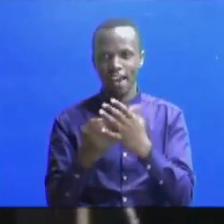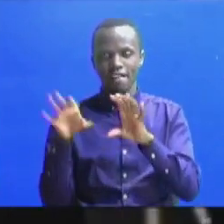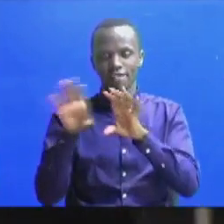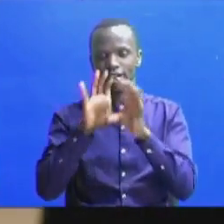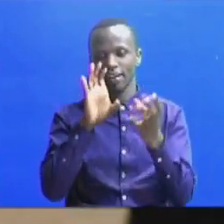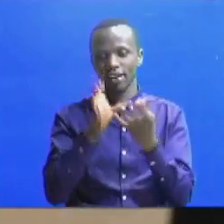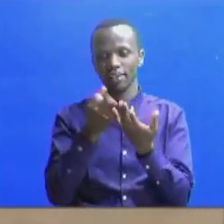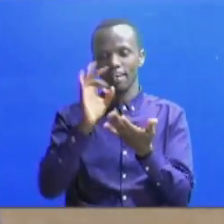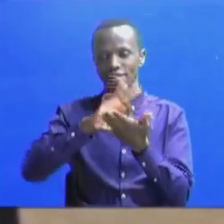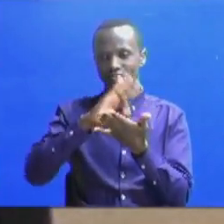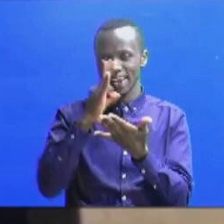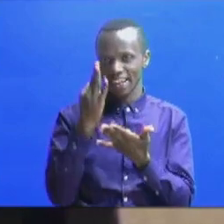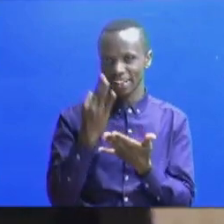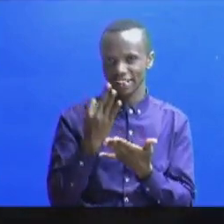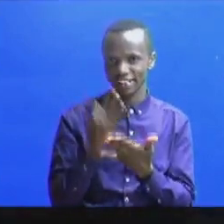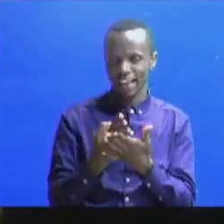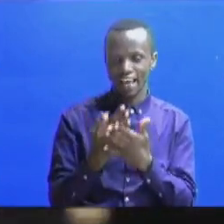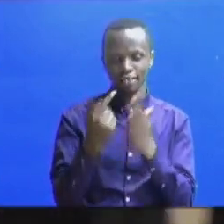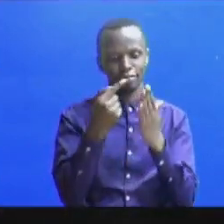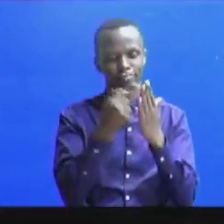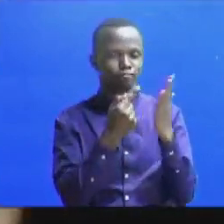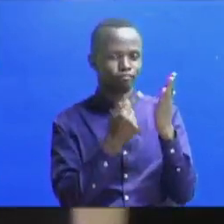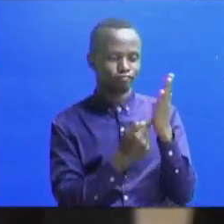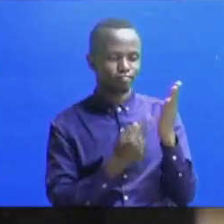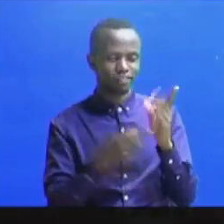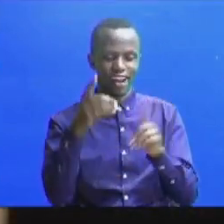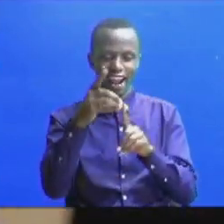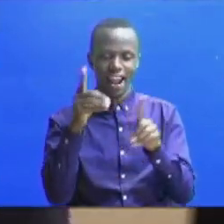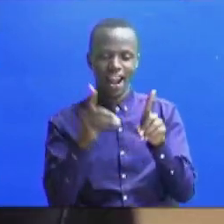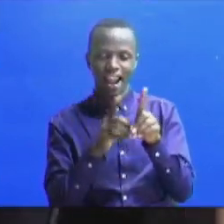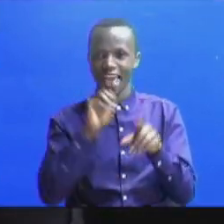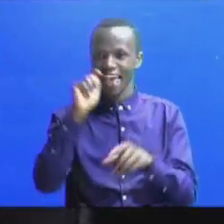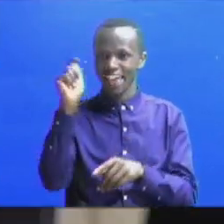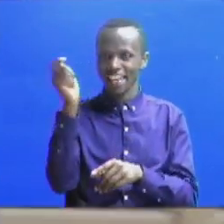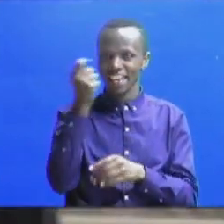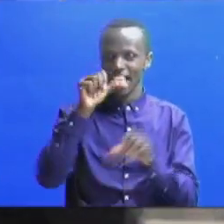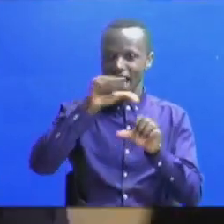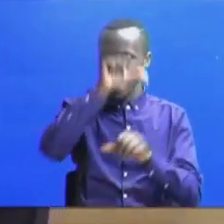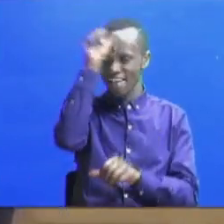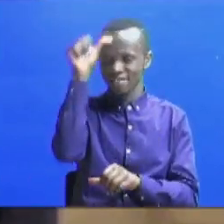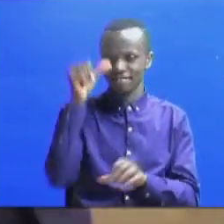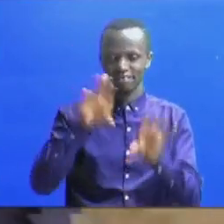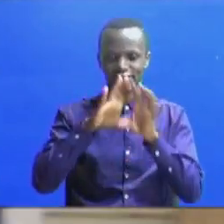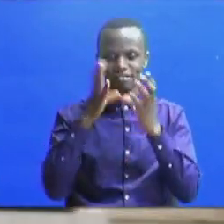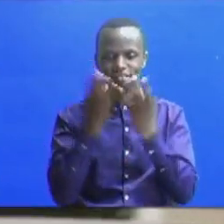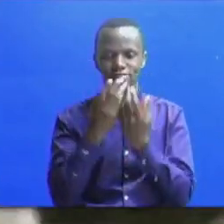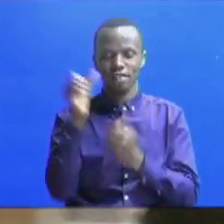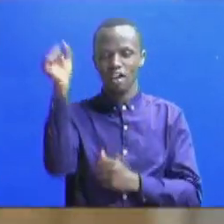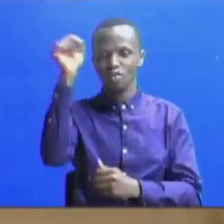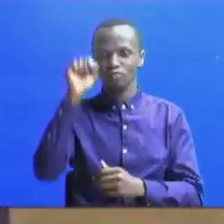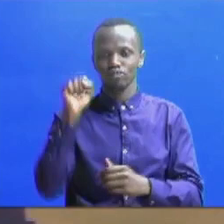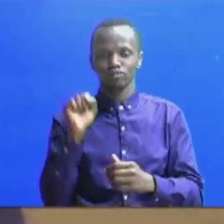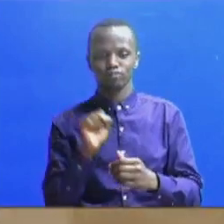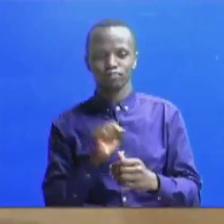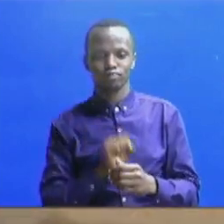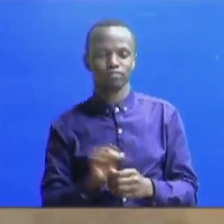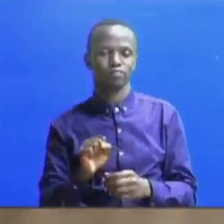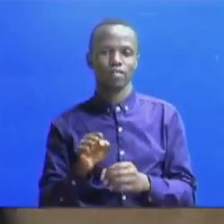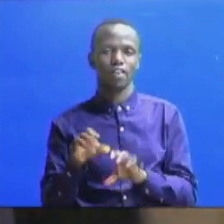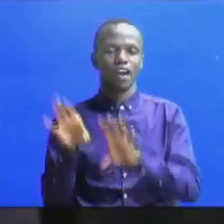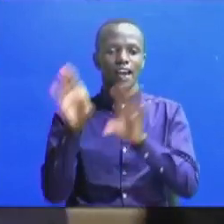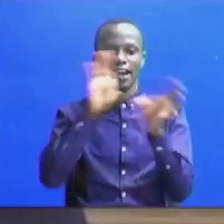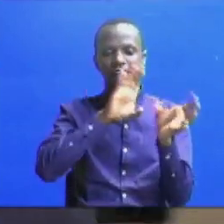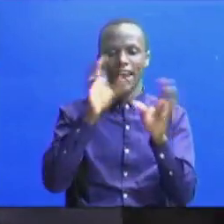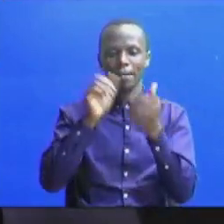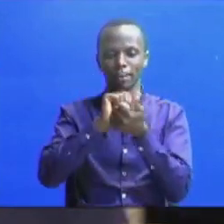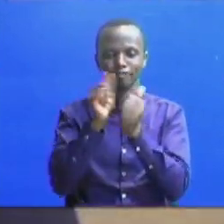finance. He highlighted that despite Kenya, Africa and Global South contributing to the East global warming and